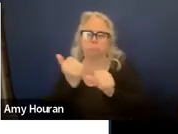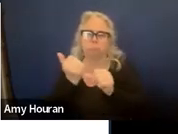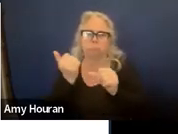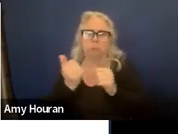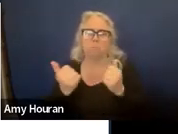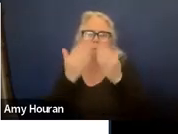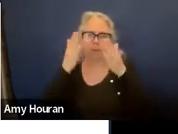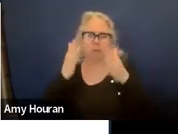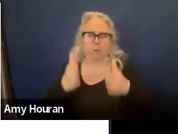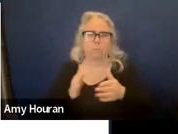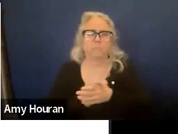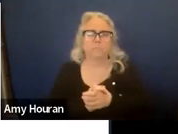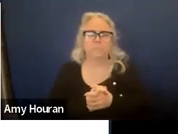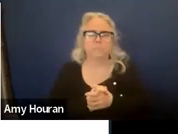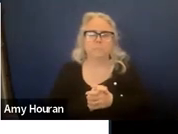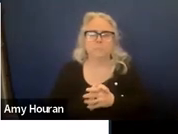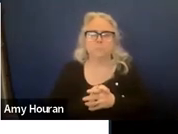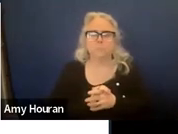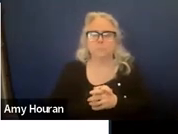provider.